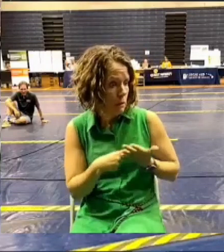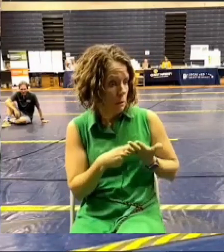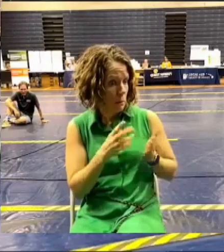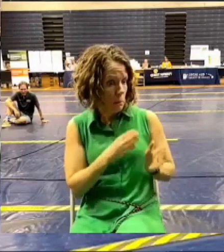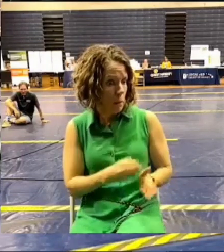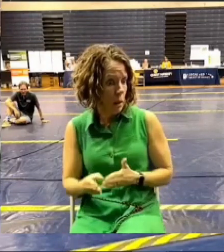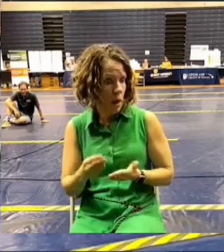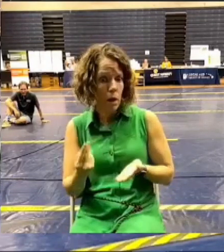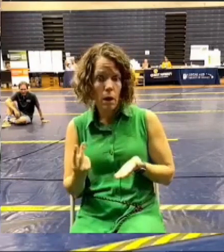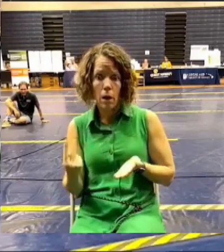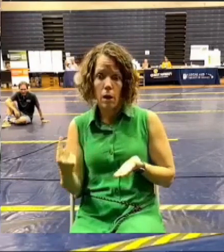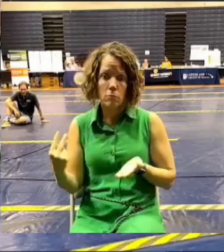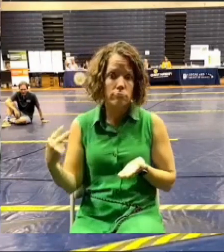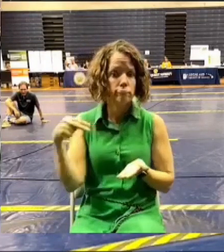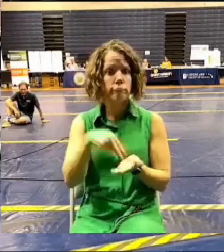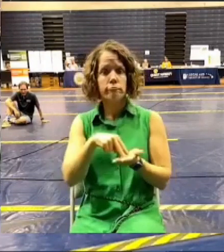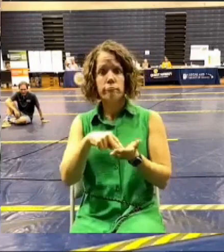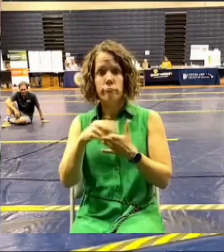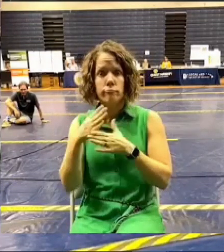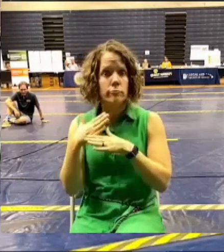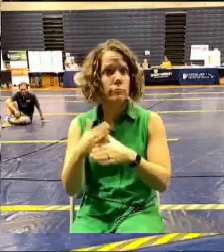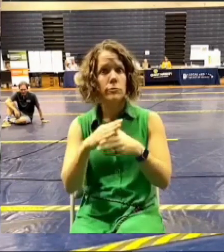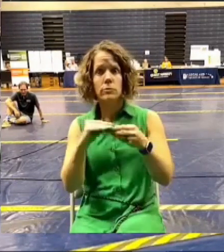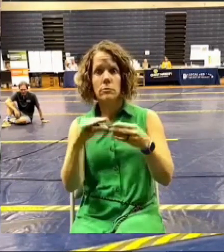because we had nothing to share.